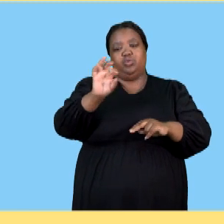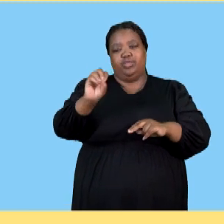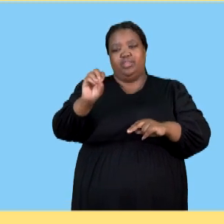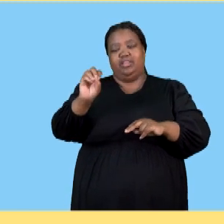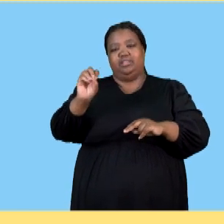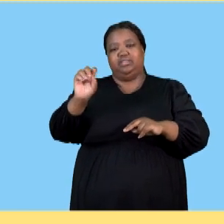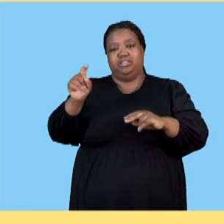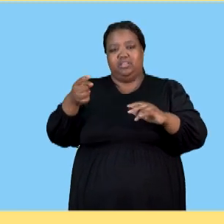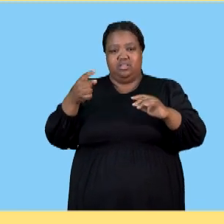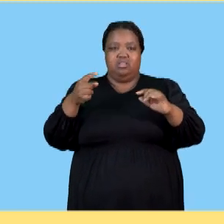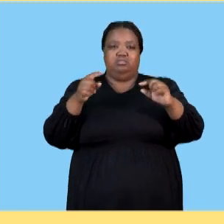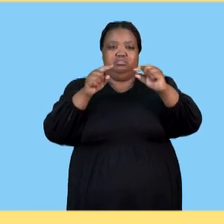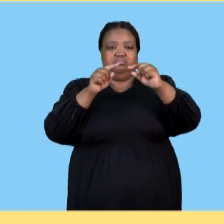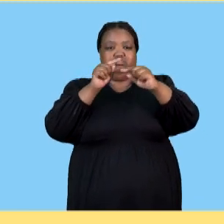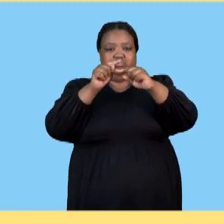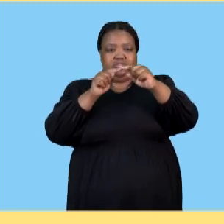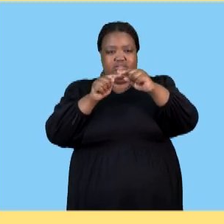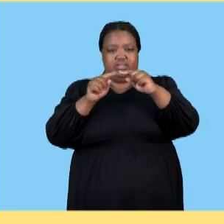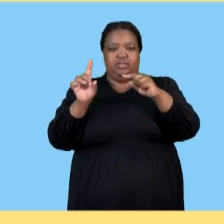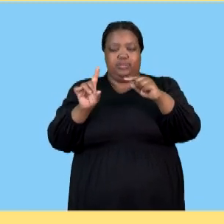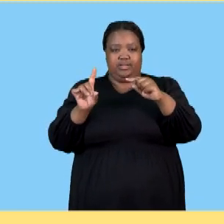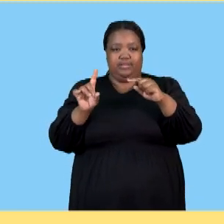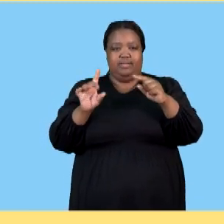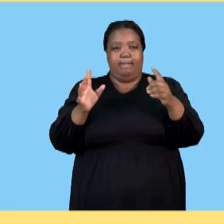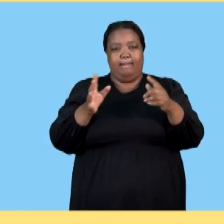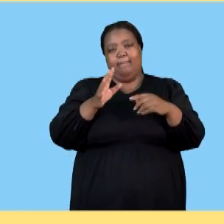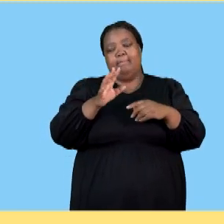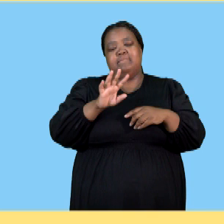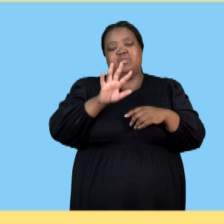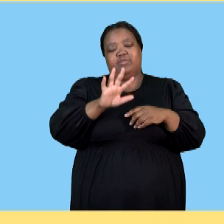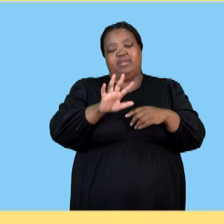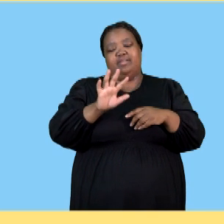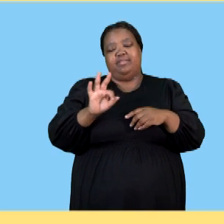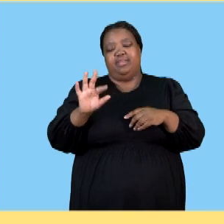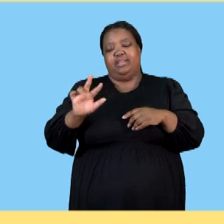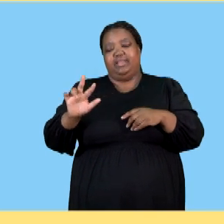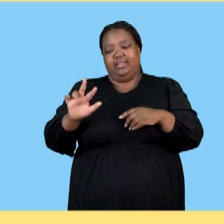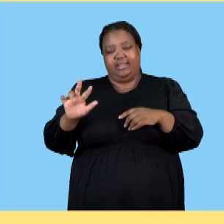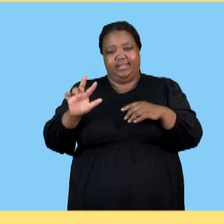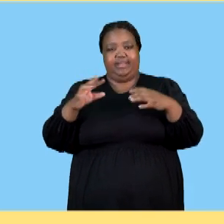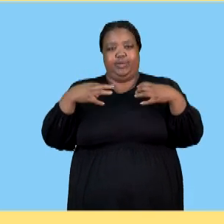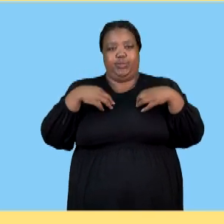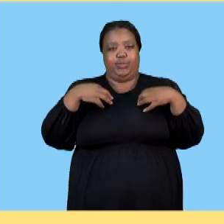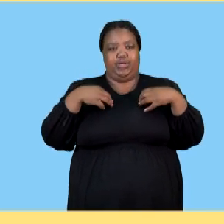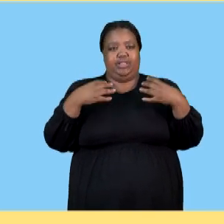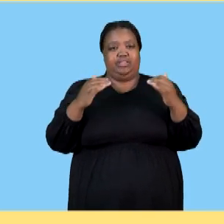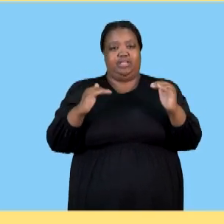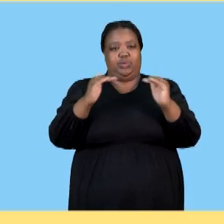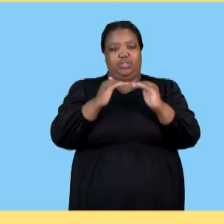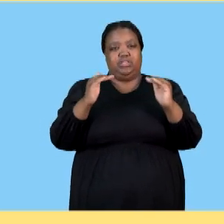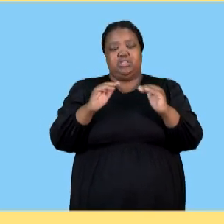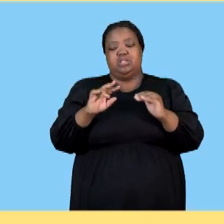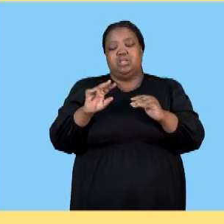you divide that by the average of 538, which is owner's equity for